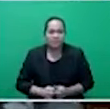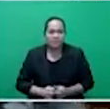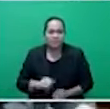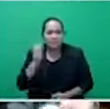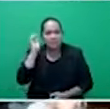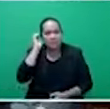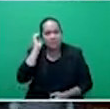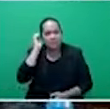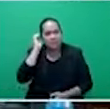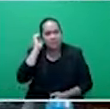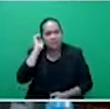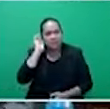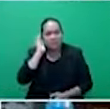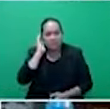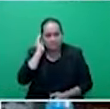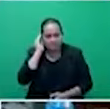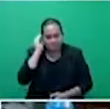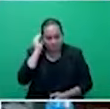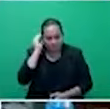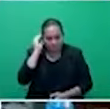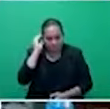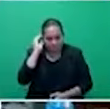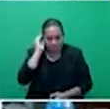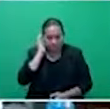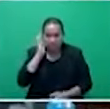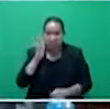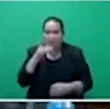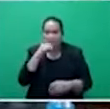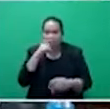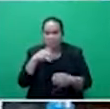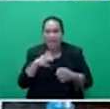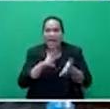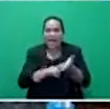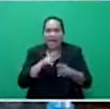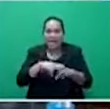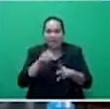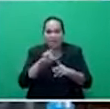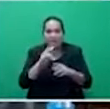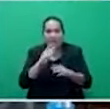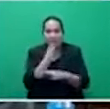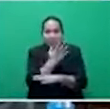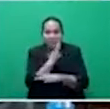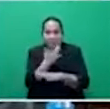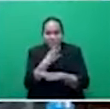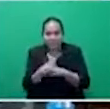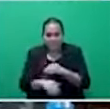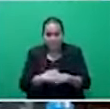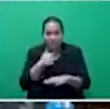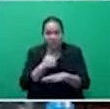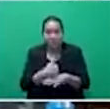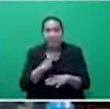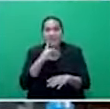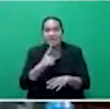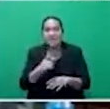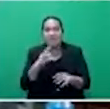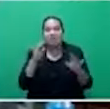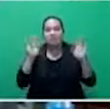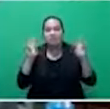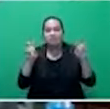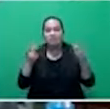simple quote from one of the founders of NFP, A.D. Patel. And he said this in the 60s. He